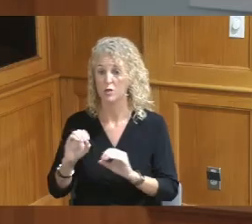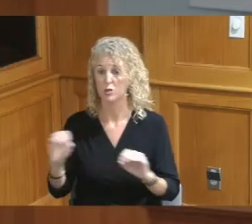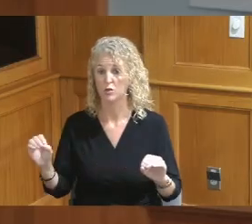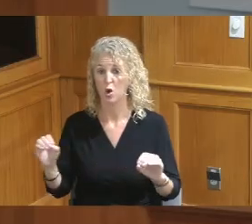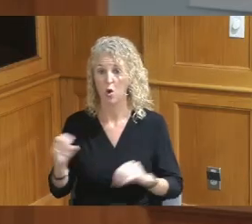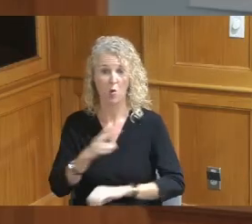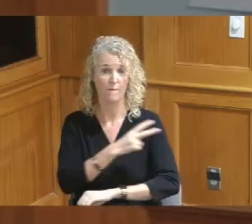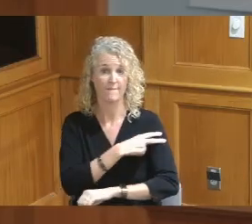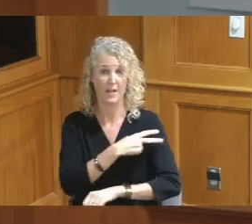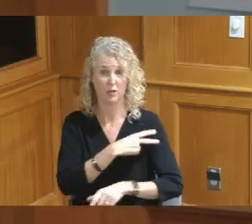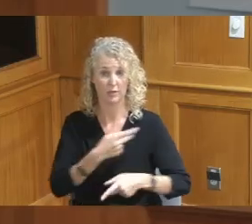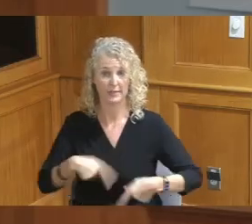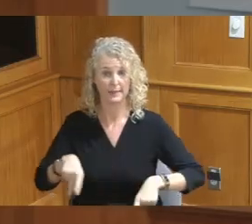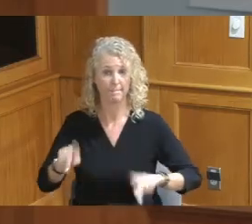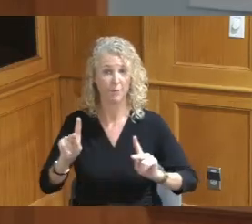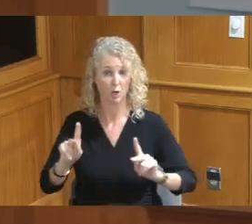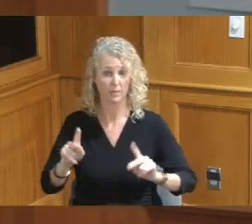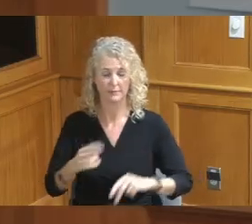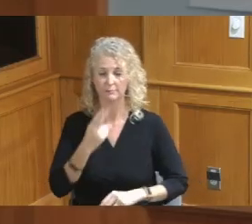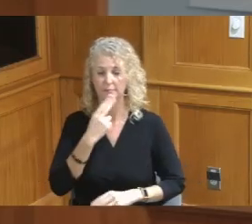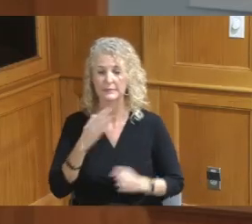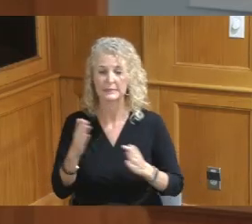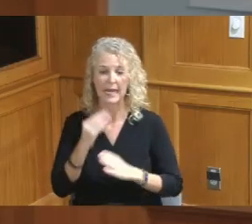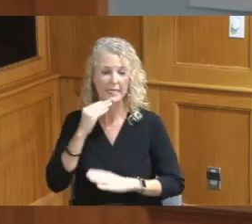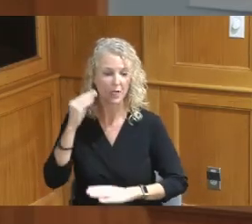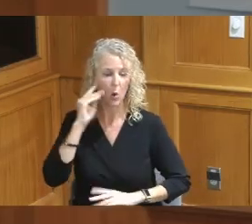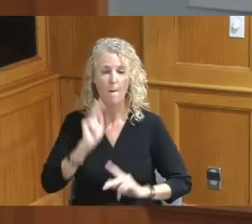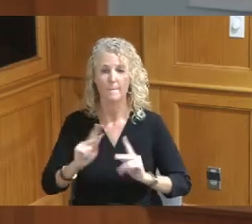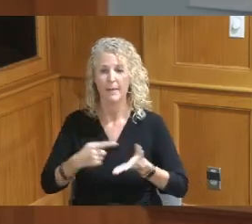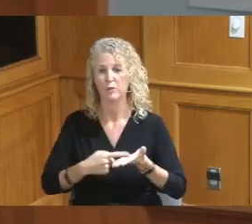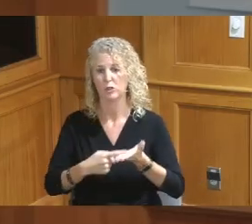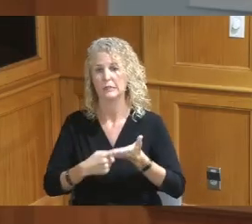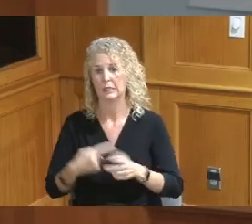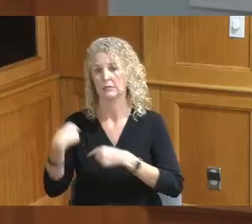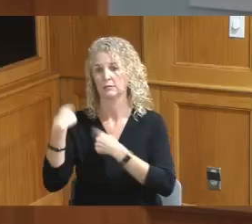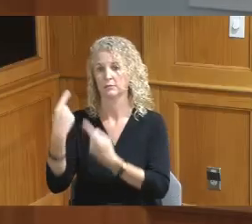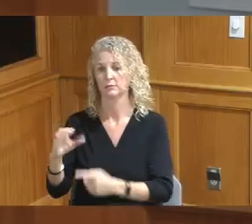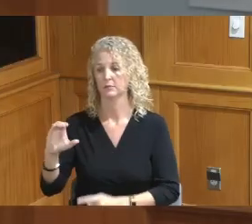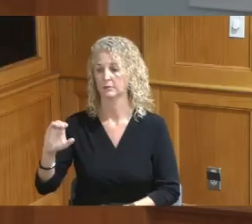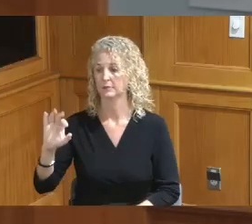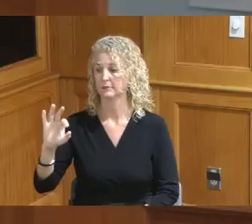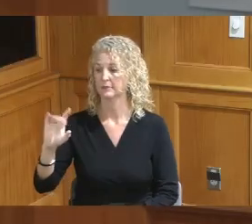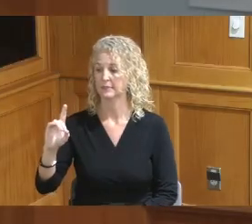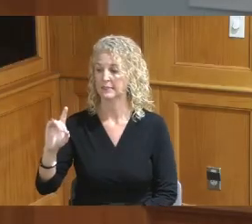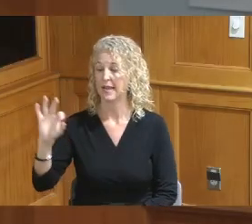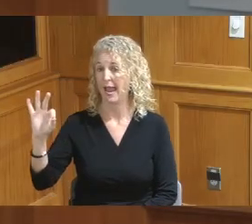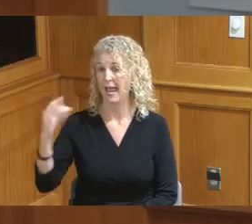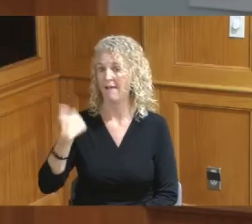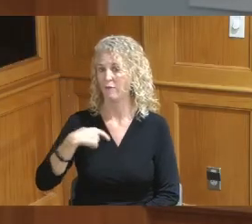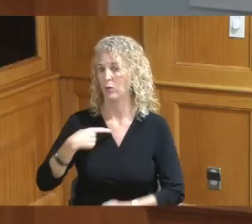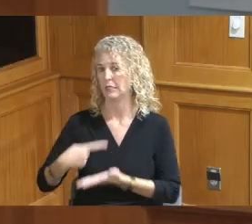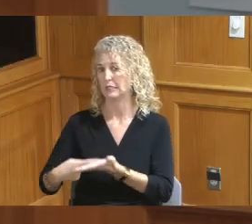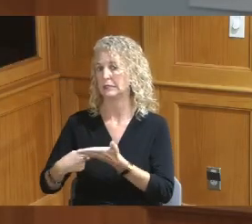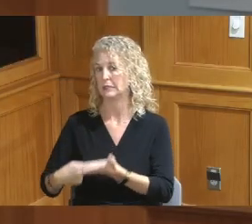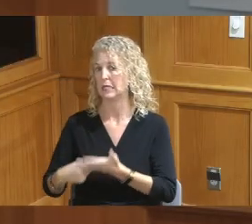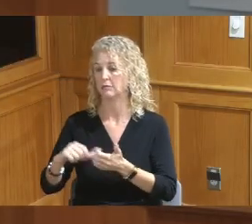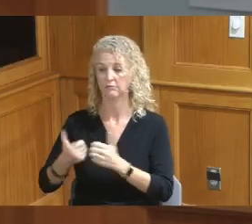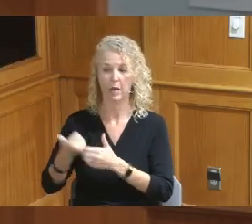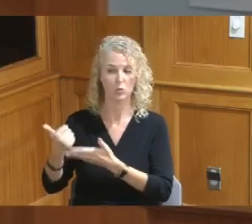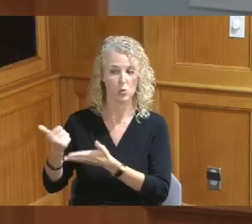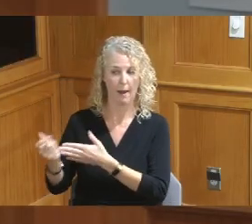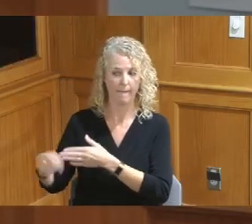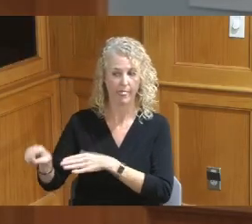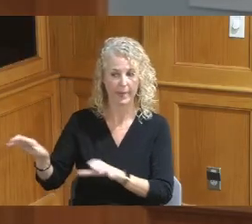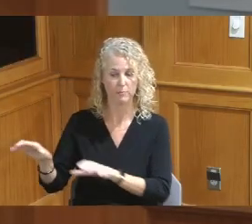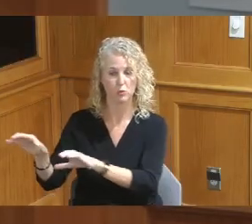but just generally the idea of tiny homes has been around for a while and people have talked about it. We at CDF over the years have been working with folks to try to figure out how to help them do it.